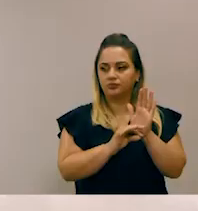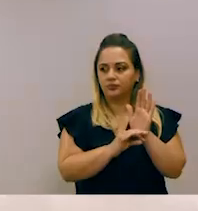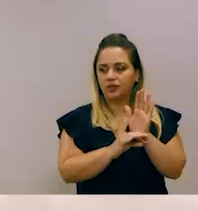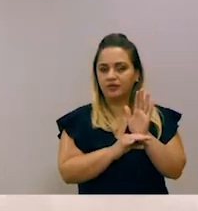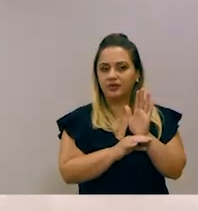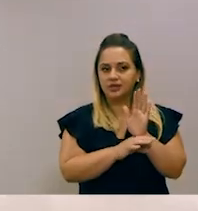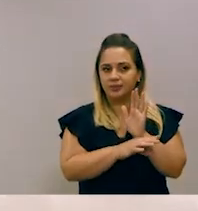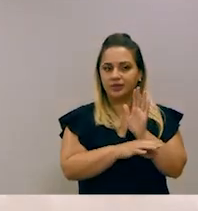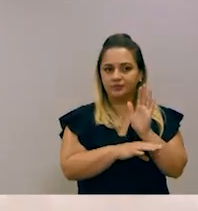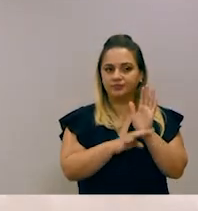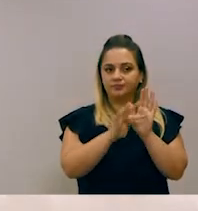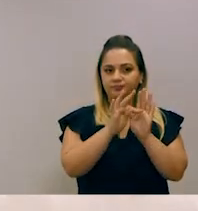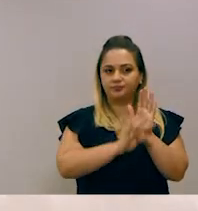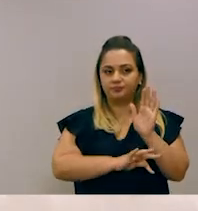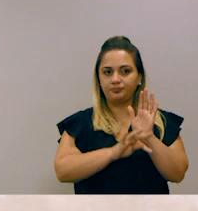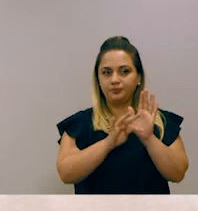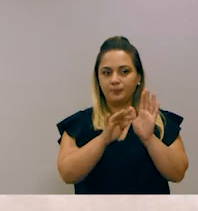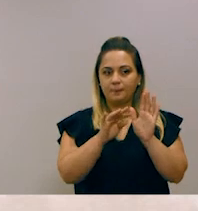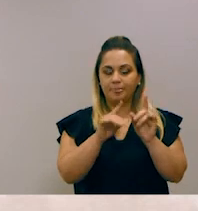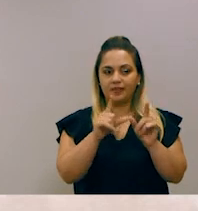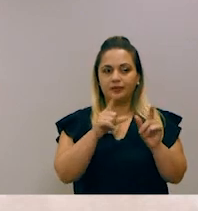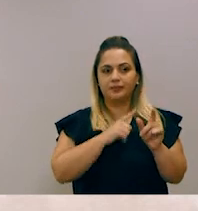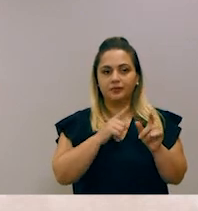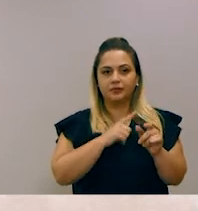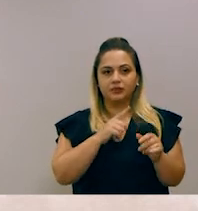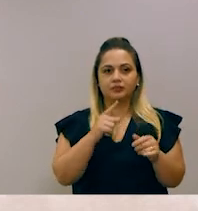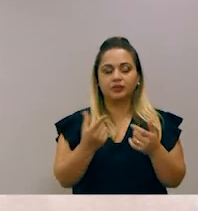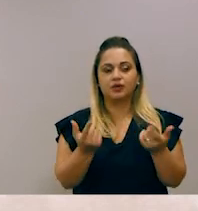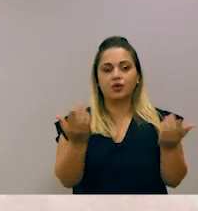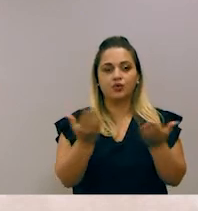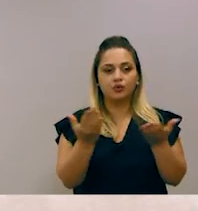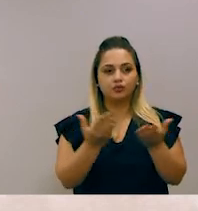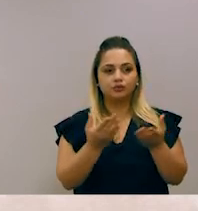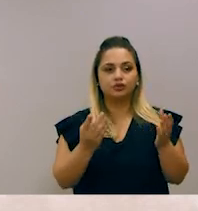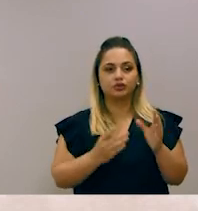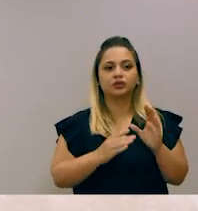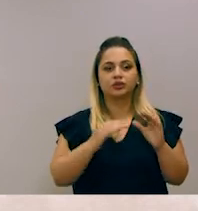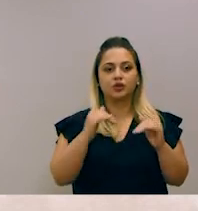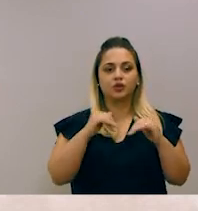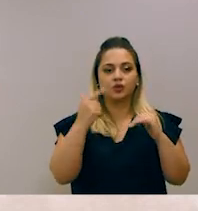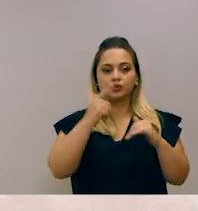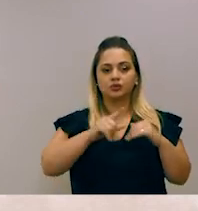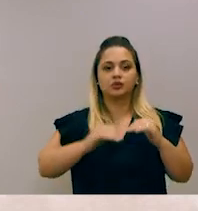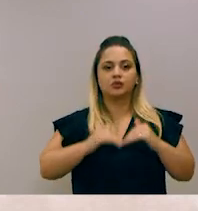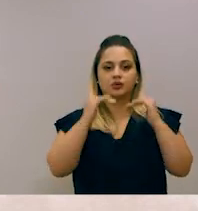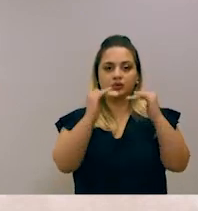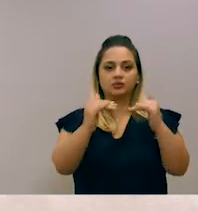screenplays in orange are the ones that originally were classified as a failure,